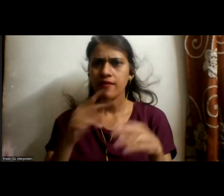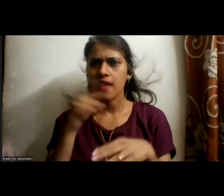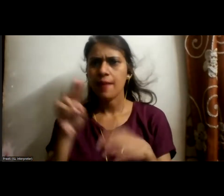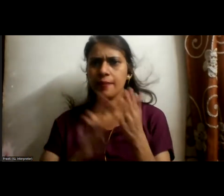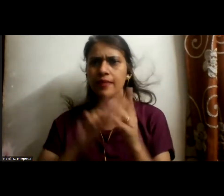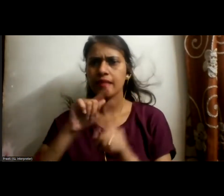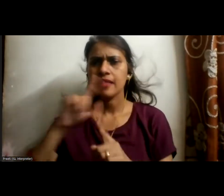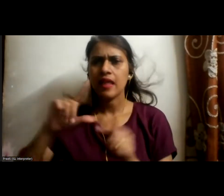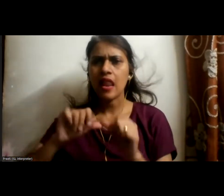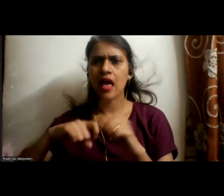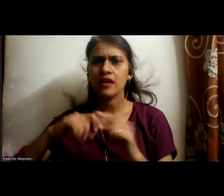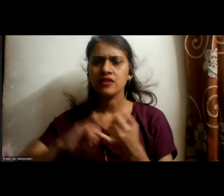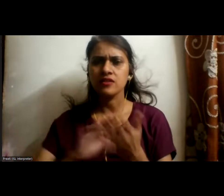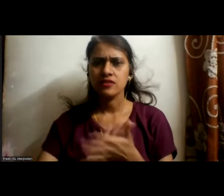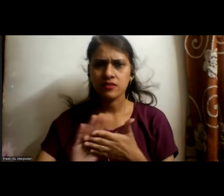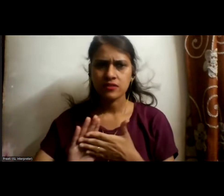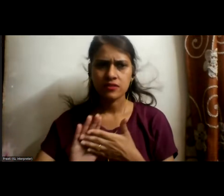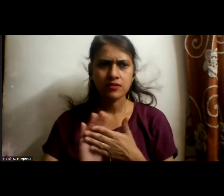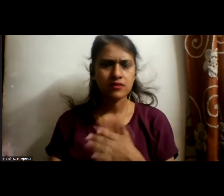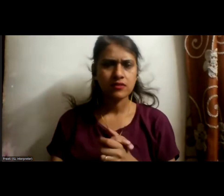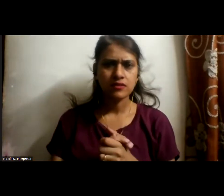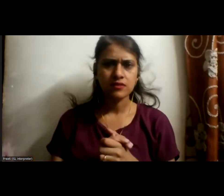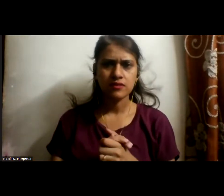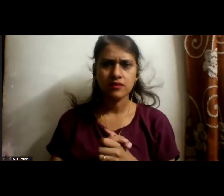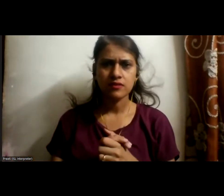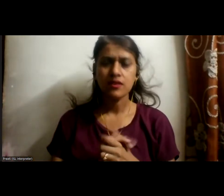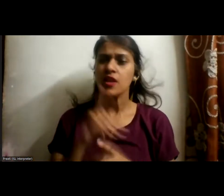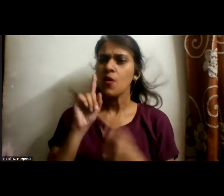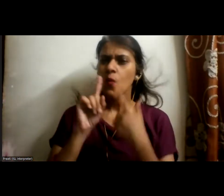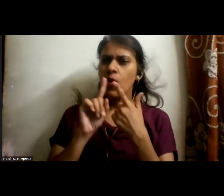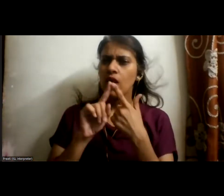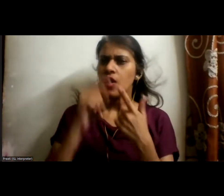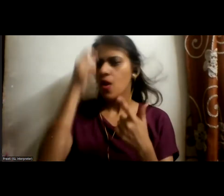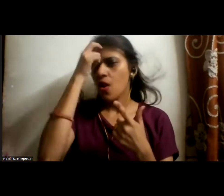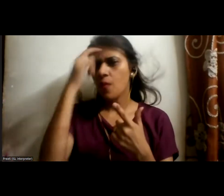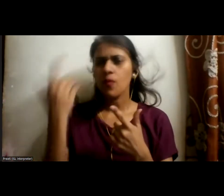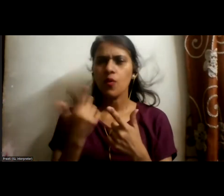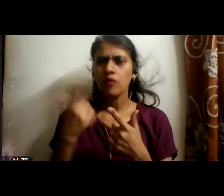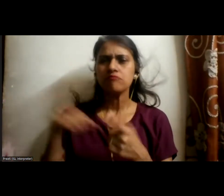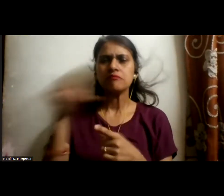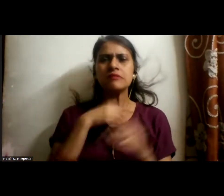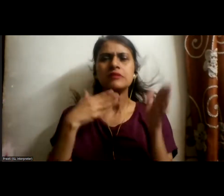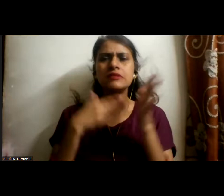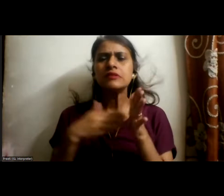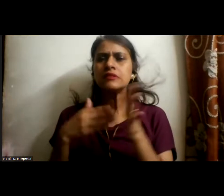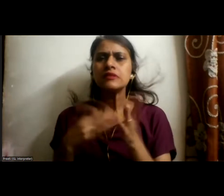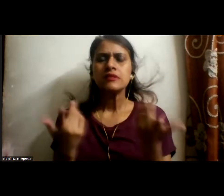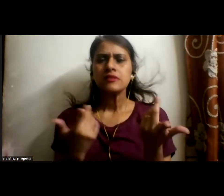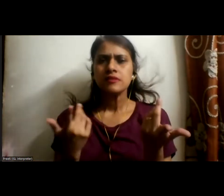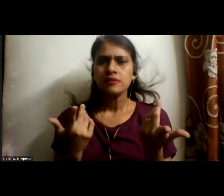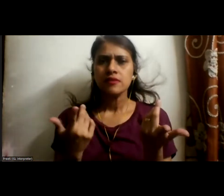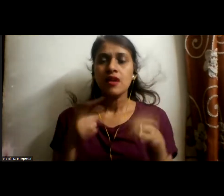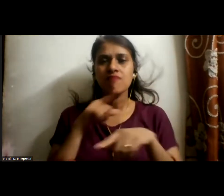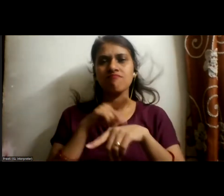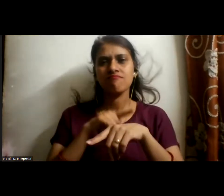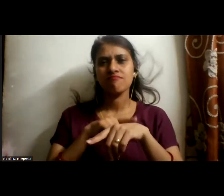I don't think so is there. So the most common issue that all of you I think are facing is regarding the time limit